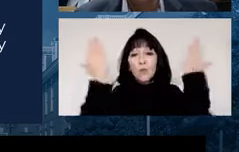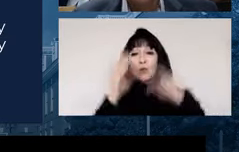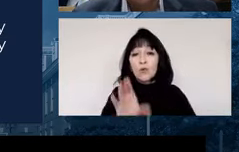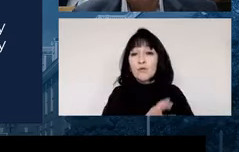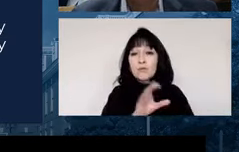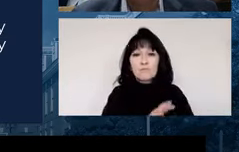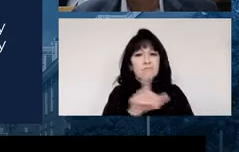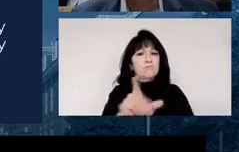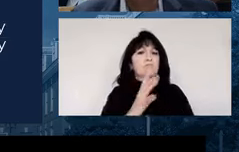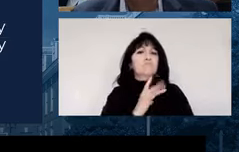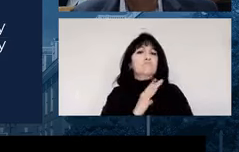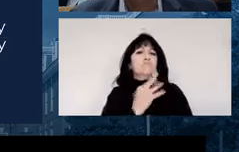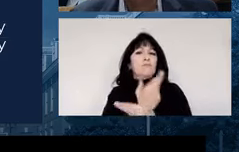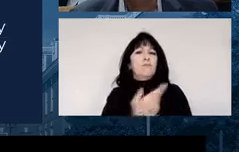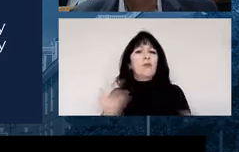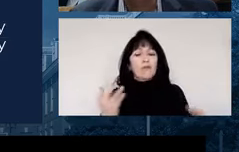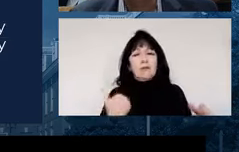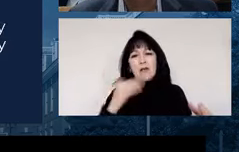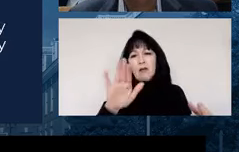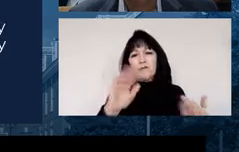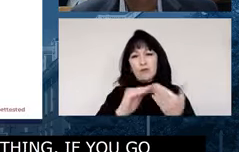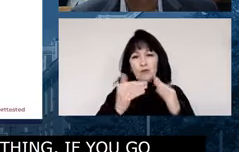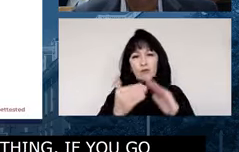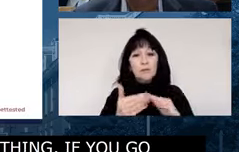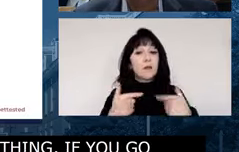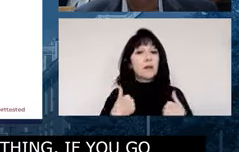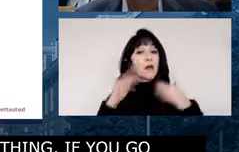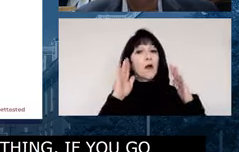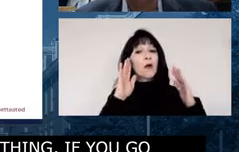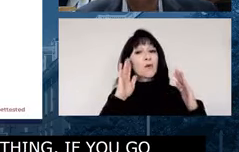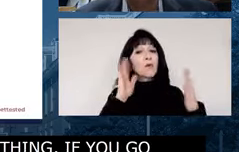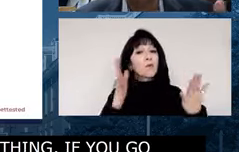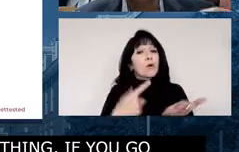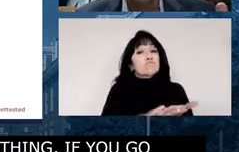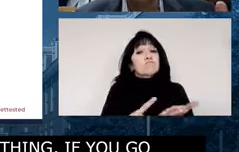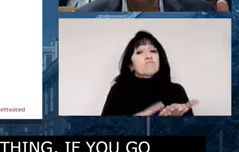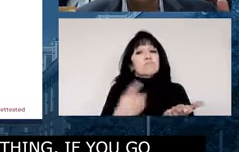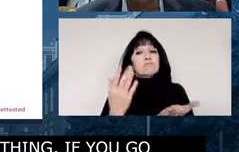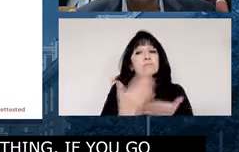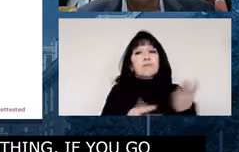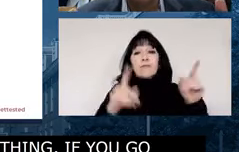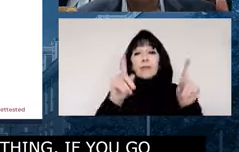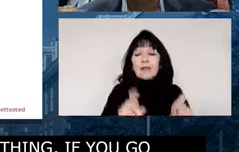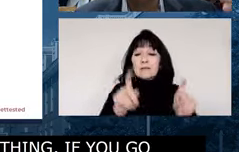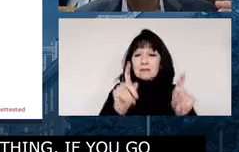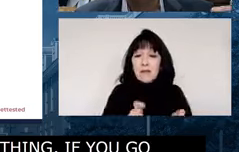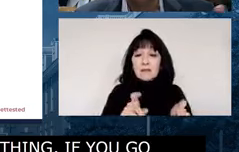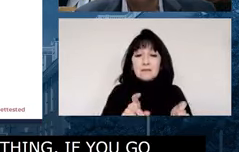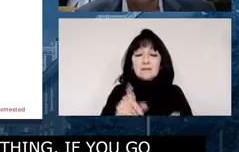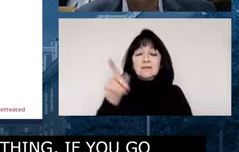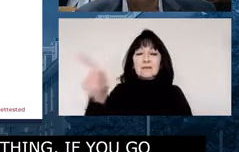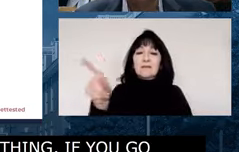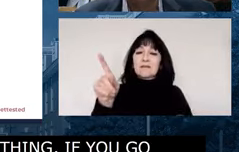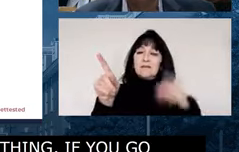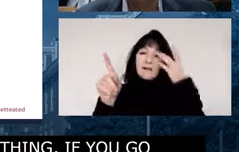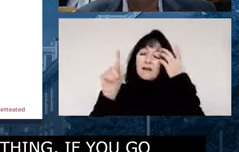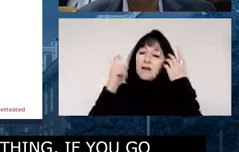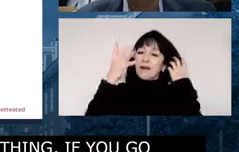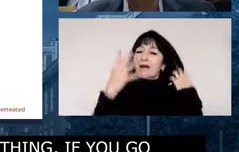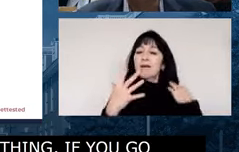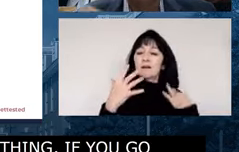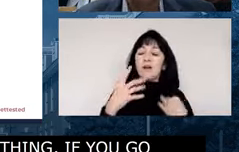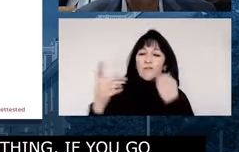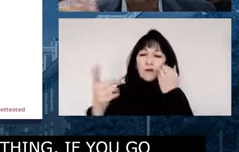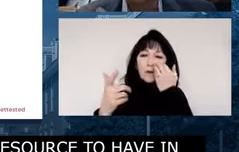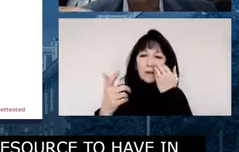community. I'm going to talk about testing a little bit today. I think the governor opened up and talked to us how we saw a little decline in our testing rates